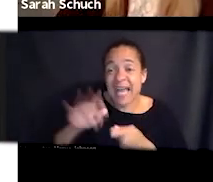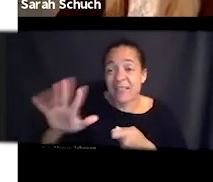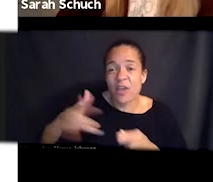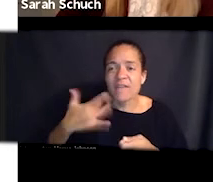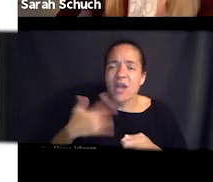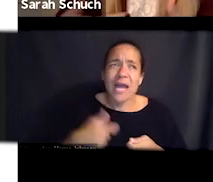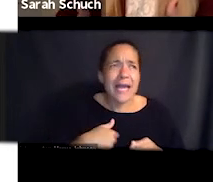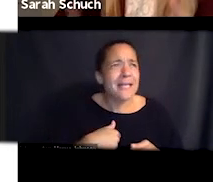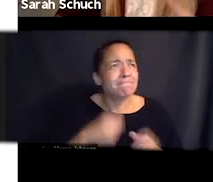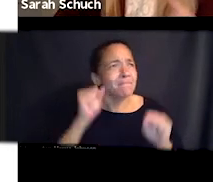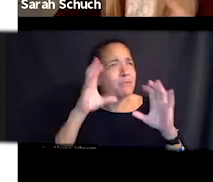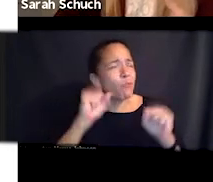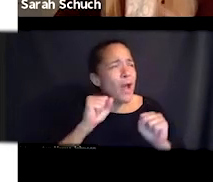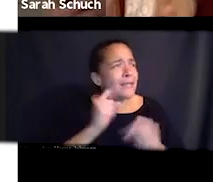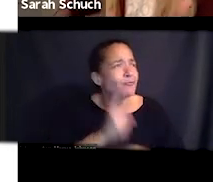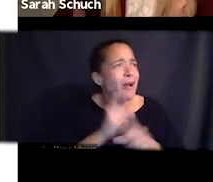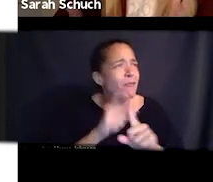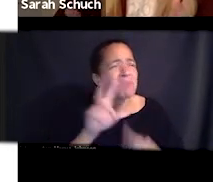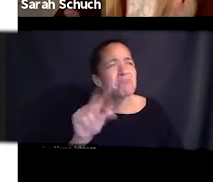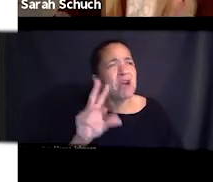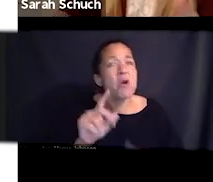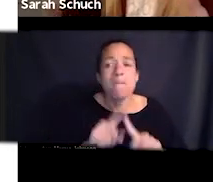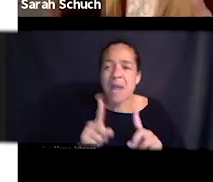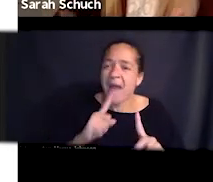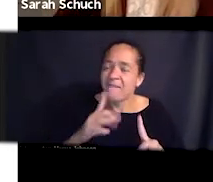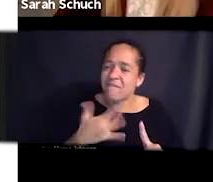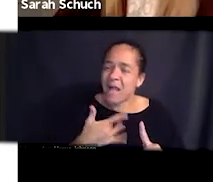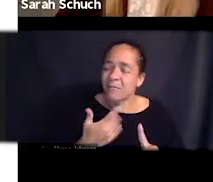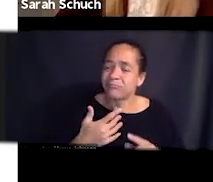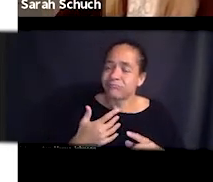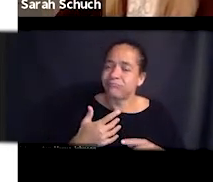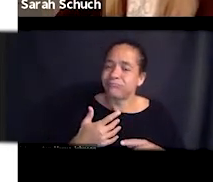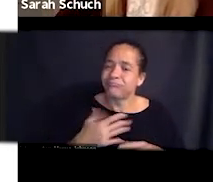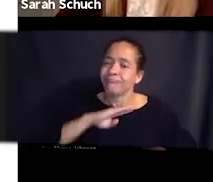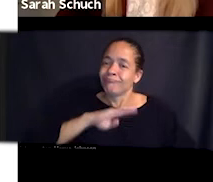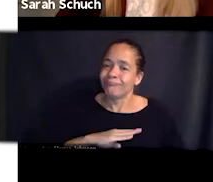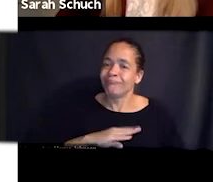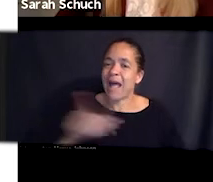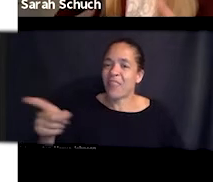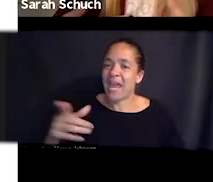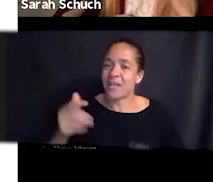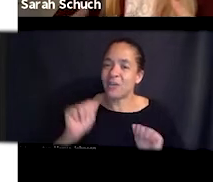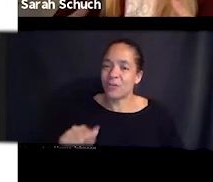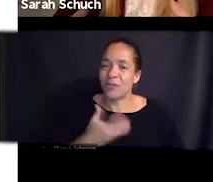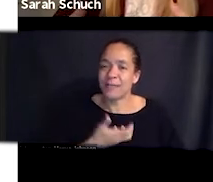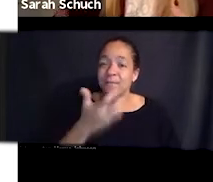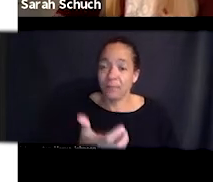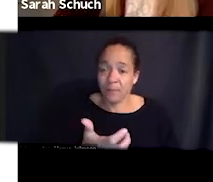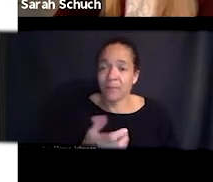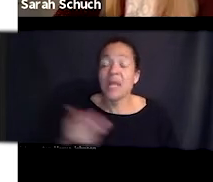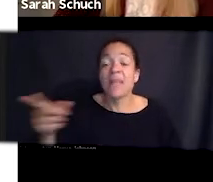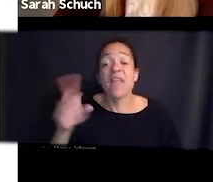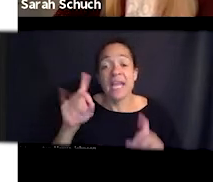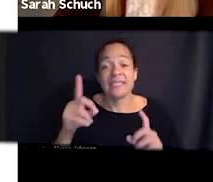by what they told us, but it was refreshing that they could open up to us. Because, you know, they shared their frustrations, And sometimes it may have seemed like they